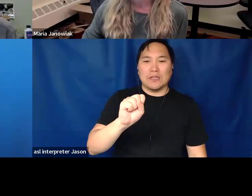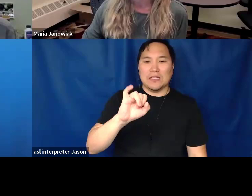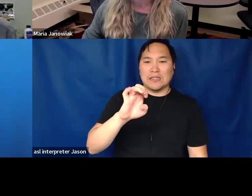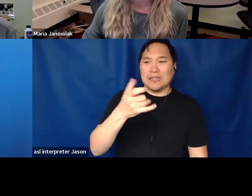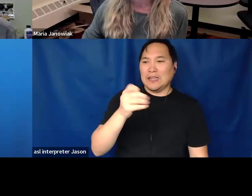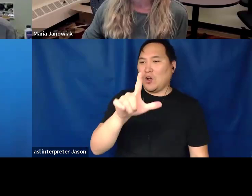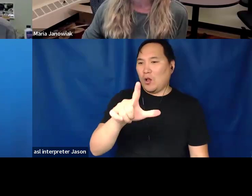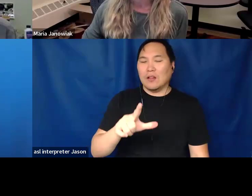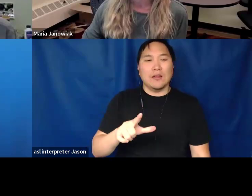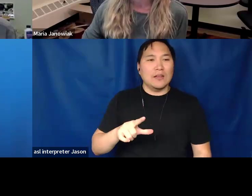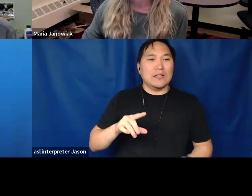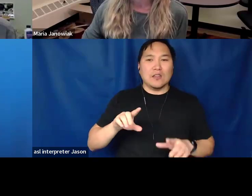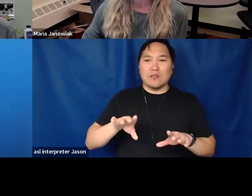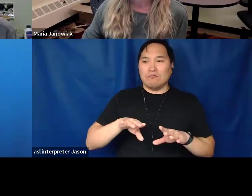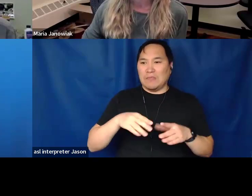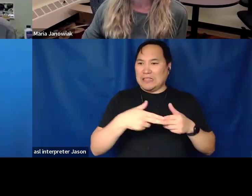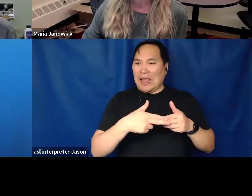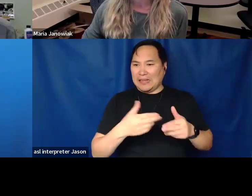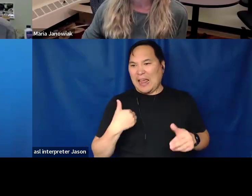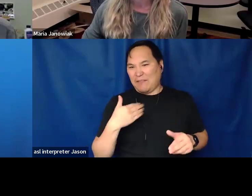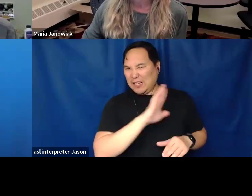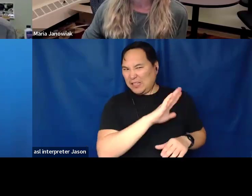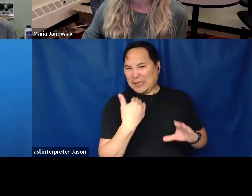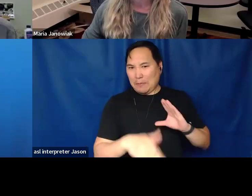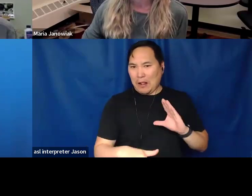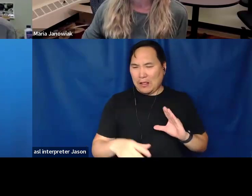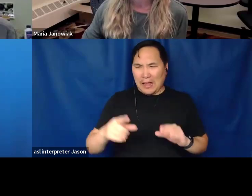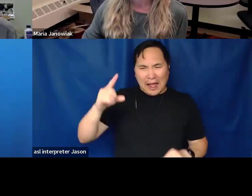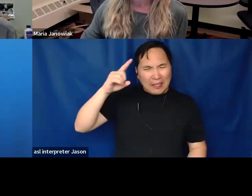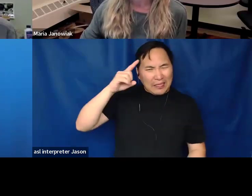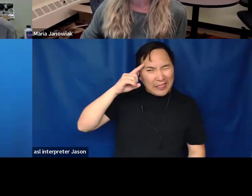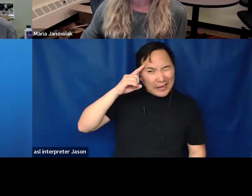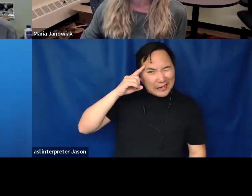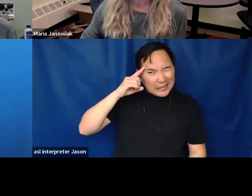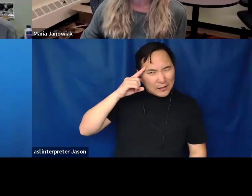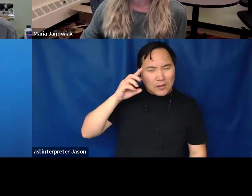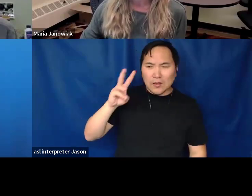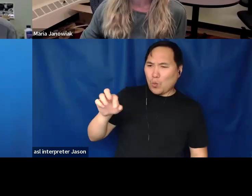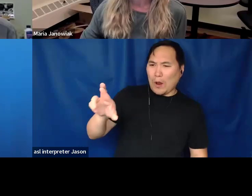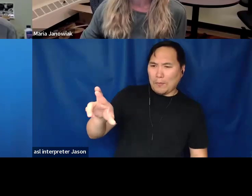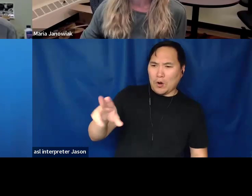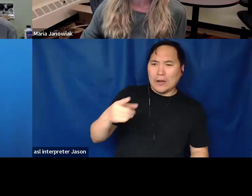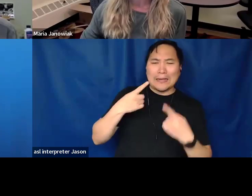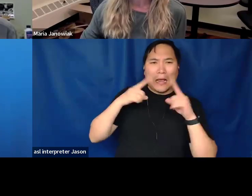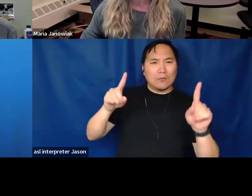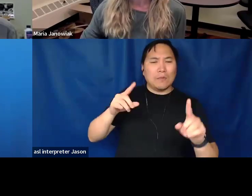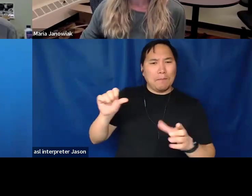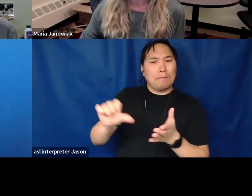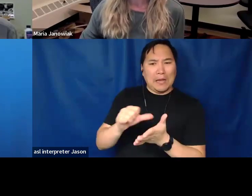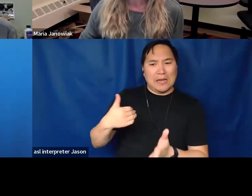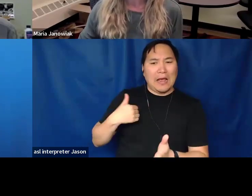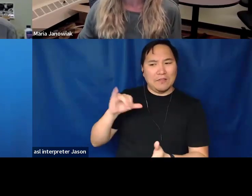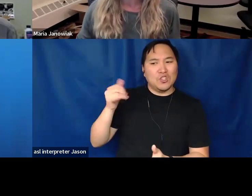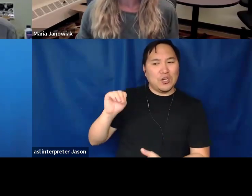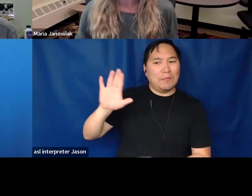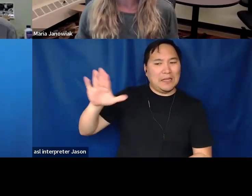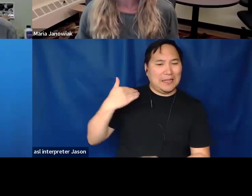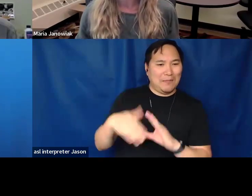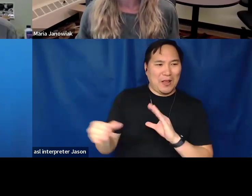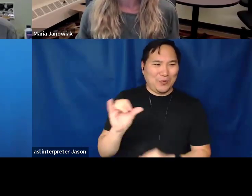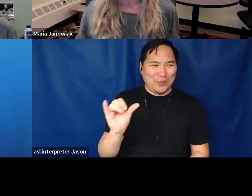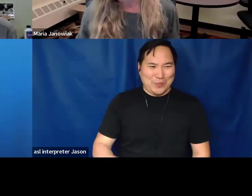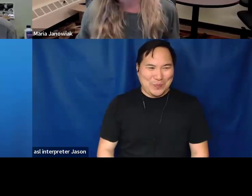in the opening slides as well, and I think is on the webinars announcement page. So